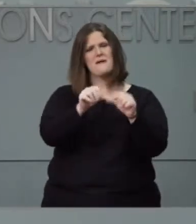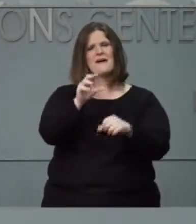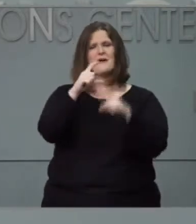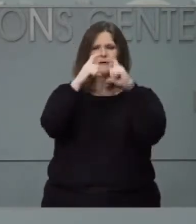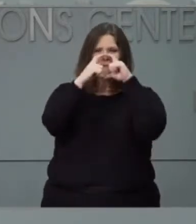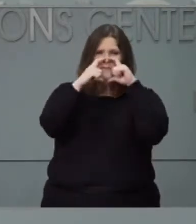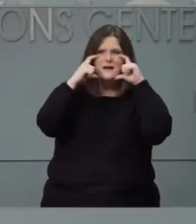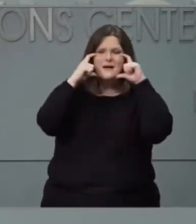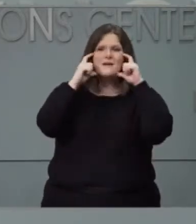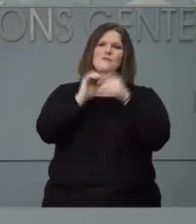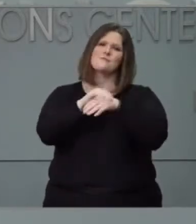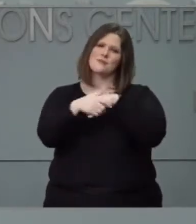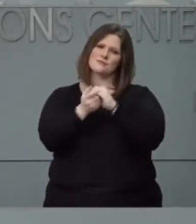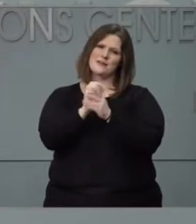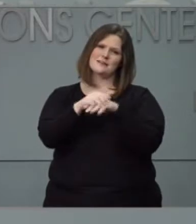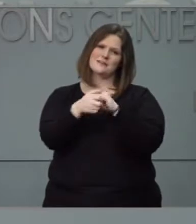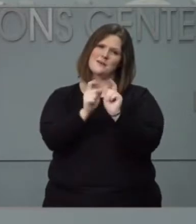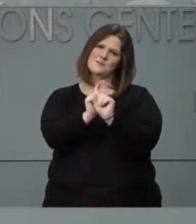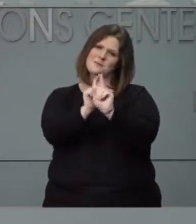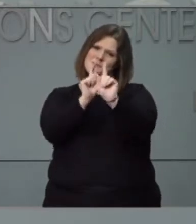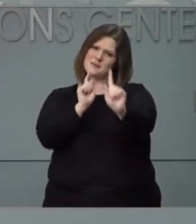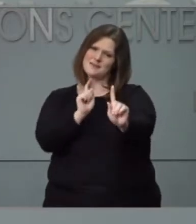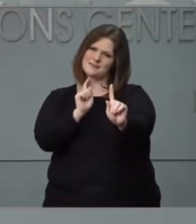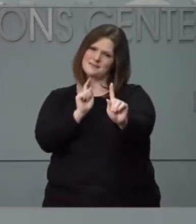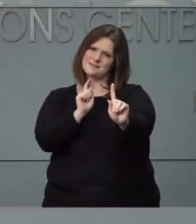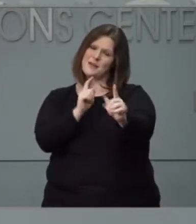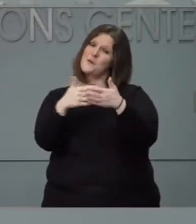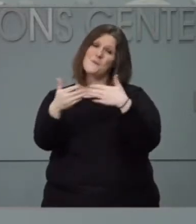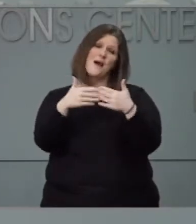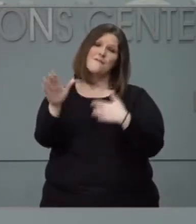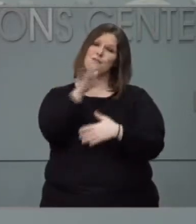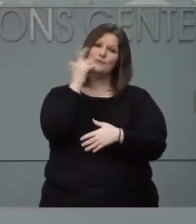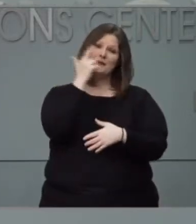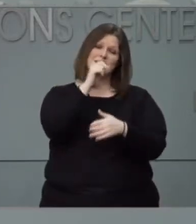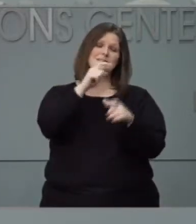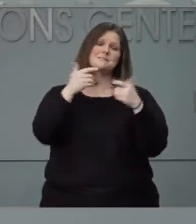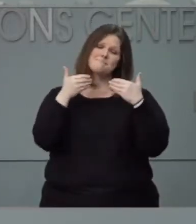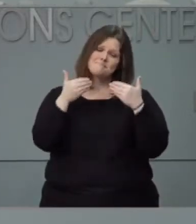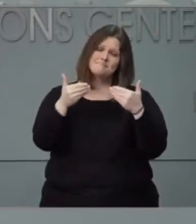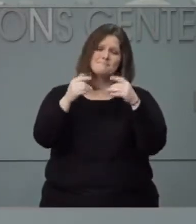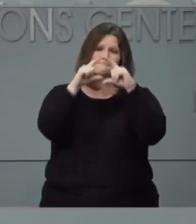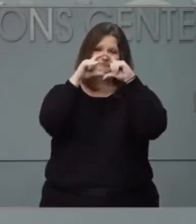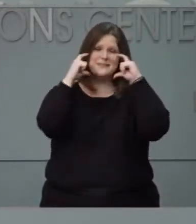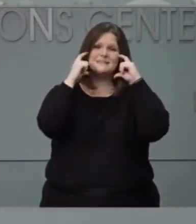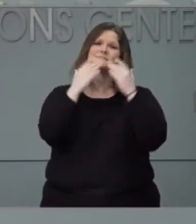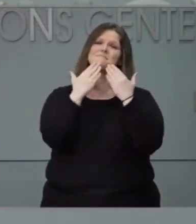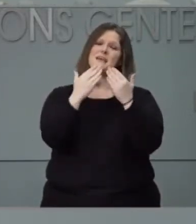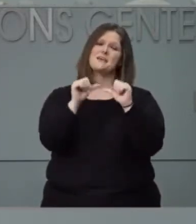apart, and importantly, wear that face covering. So whatever your reason, get behind the mask. Thanks so much. Stay well.